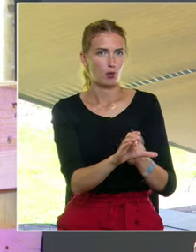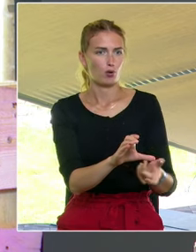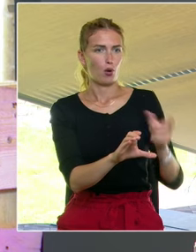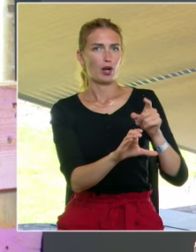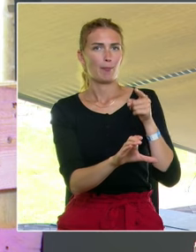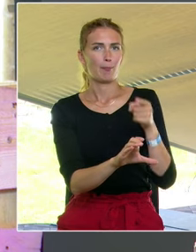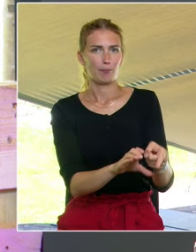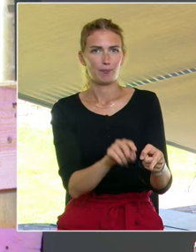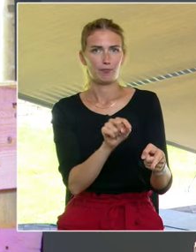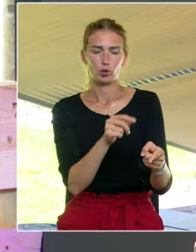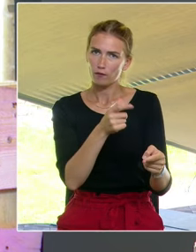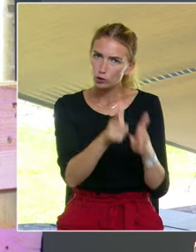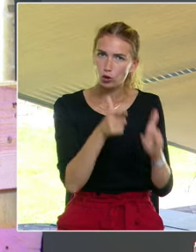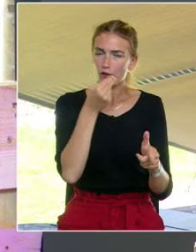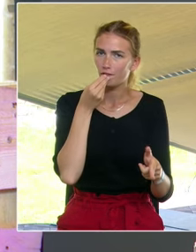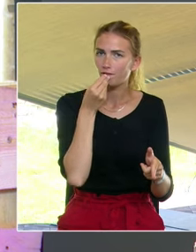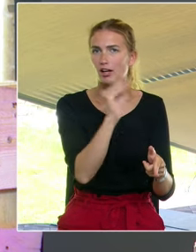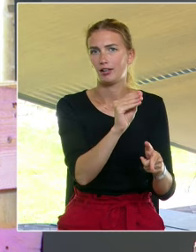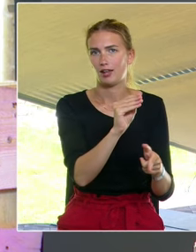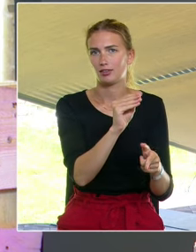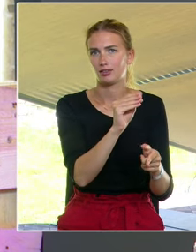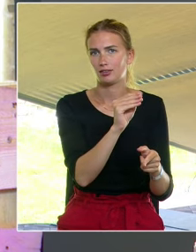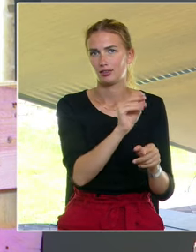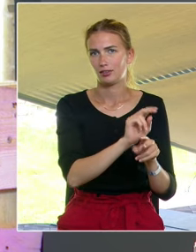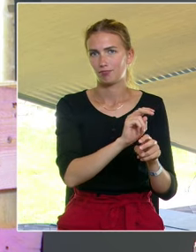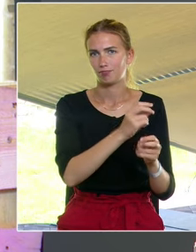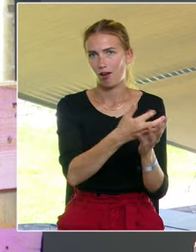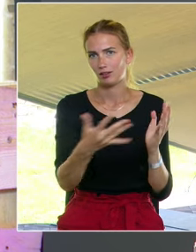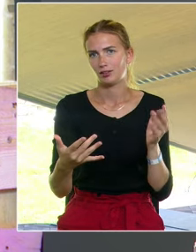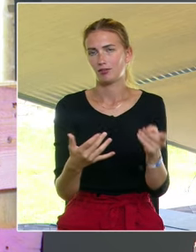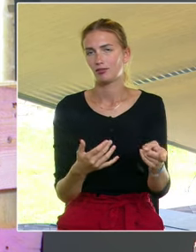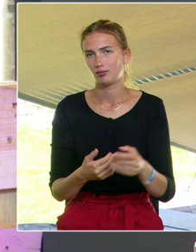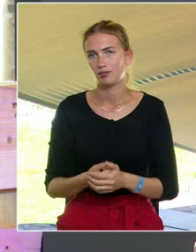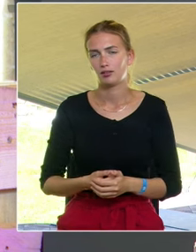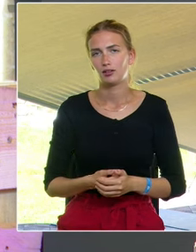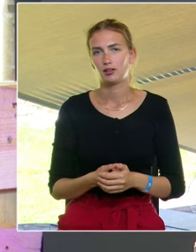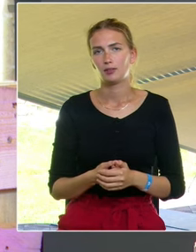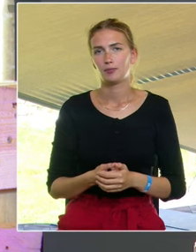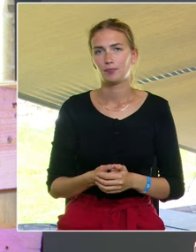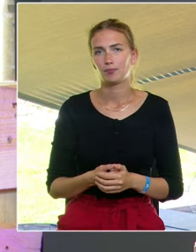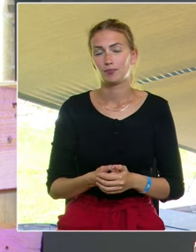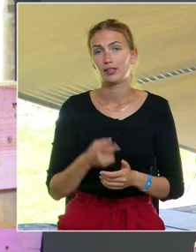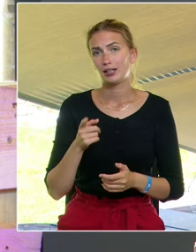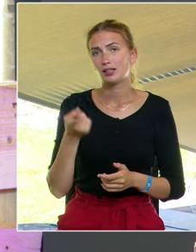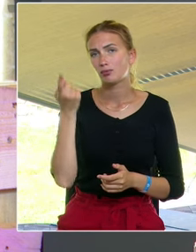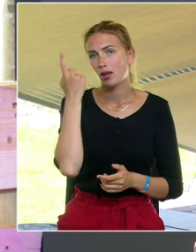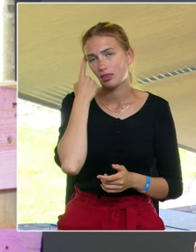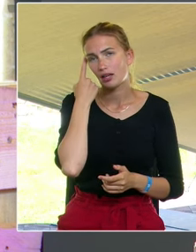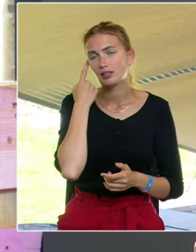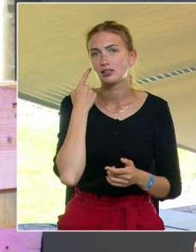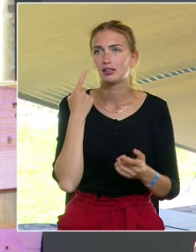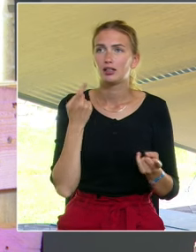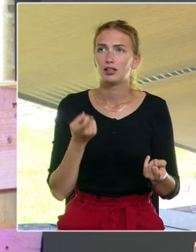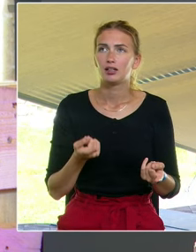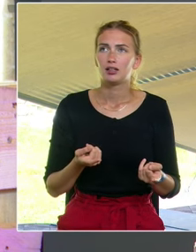who do create value and to the initiatives that bring about value. So in this sense, the whole